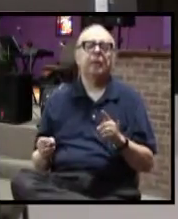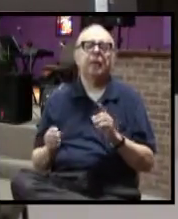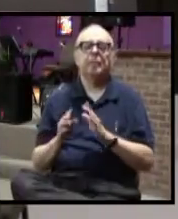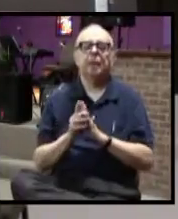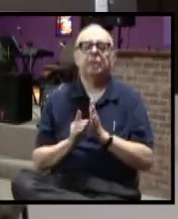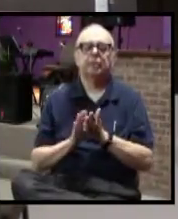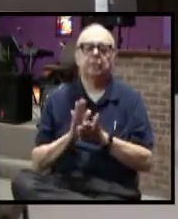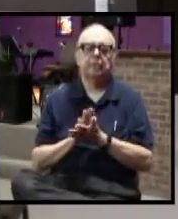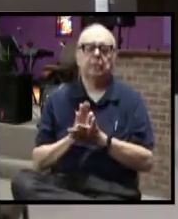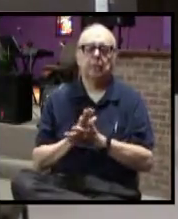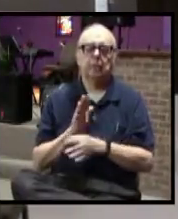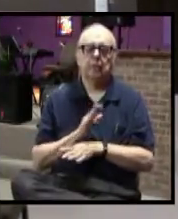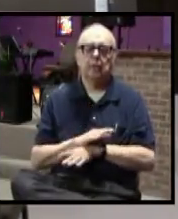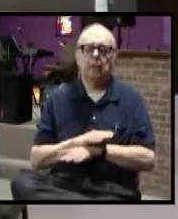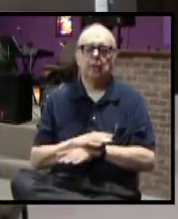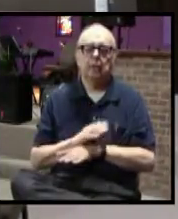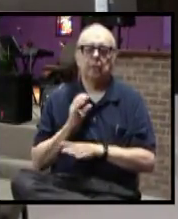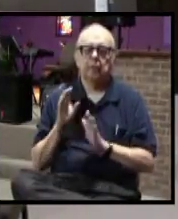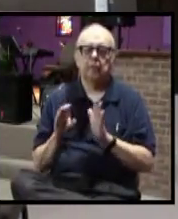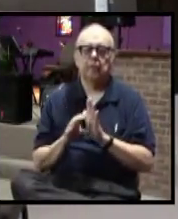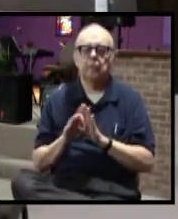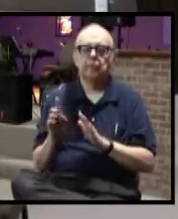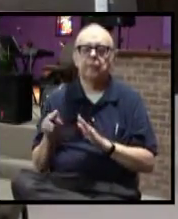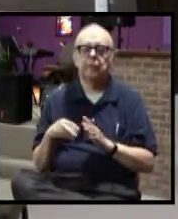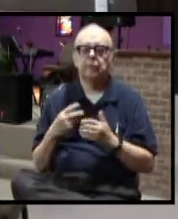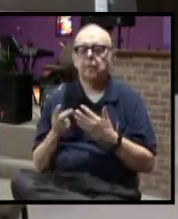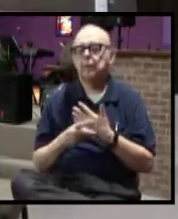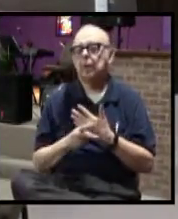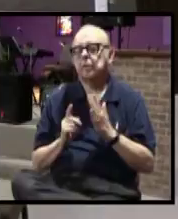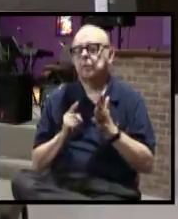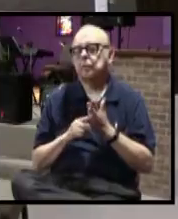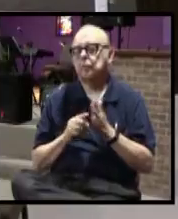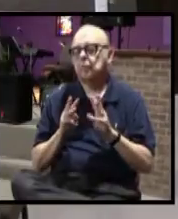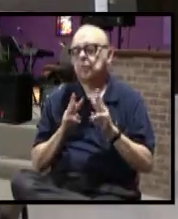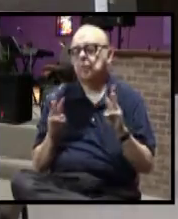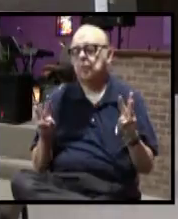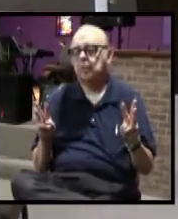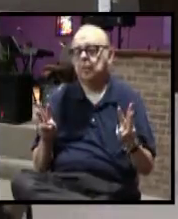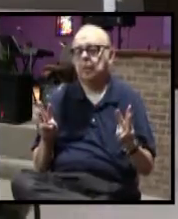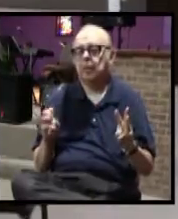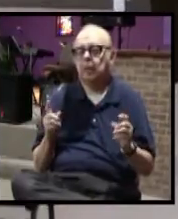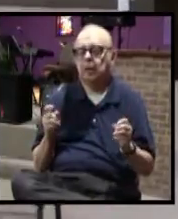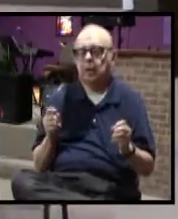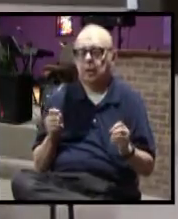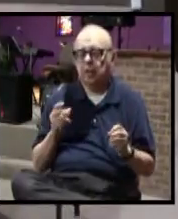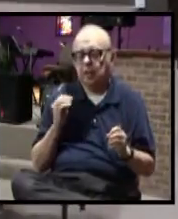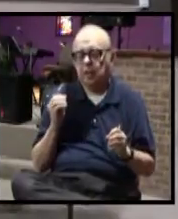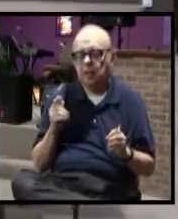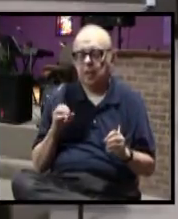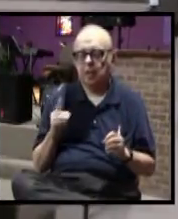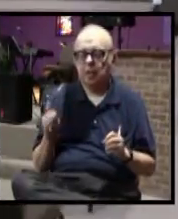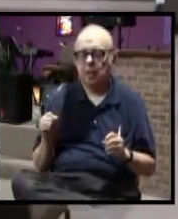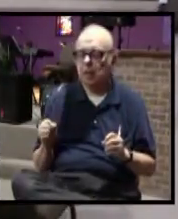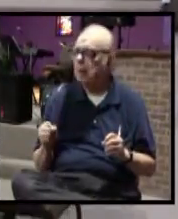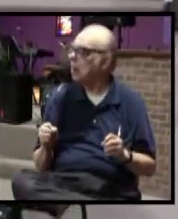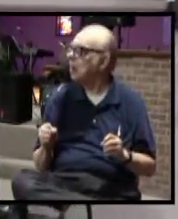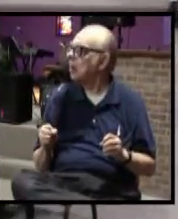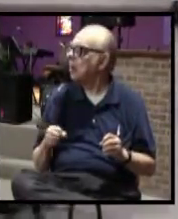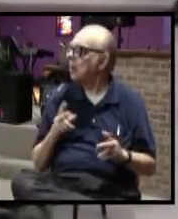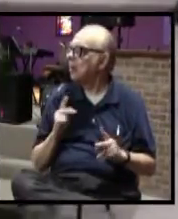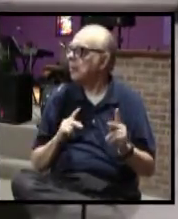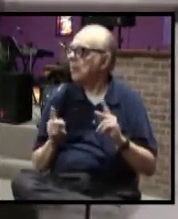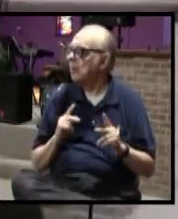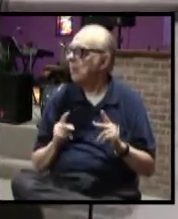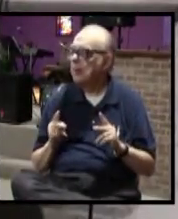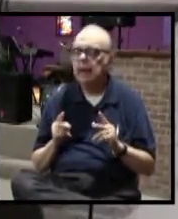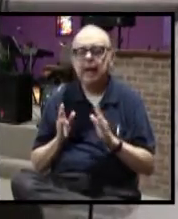I went to his back to school night on Thursday and took a picture of one of his projects displayed on the wall. One of many cute little cards that